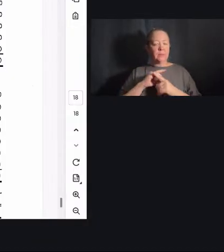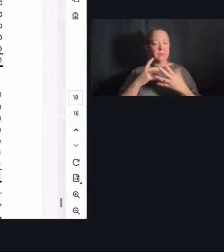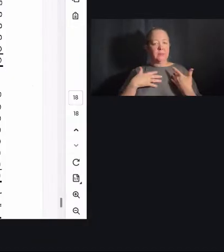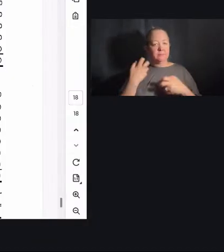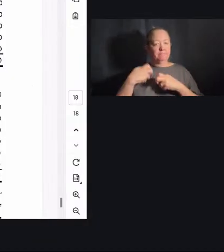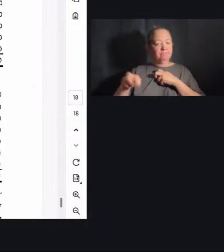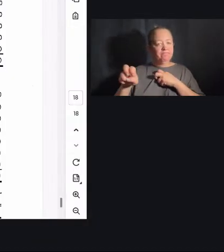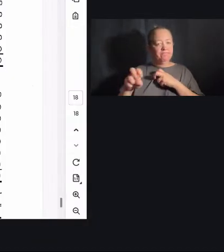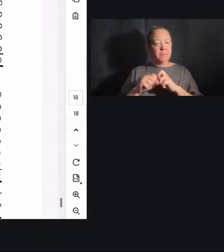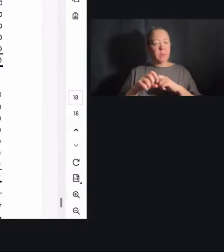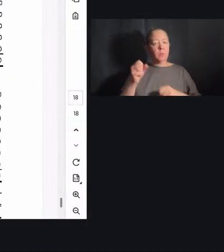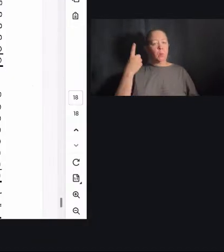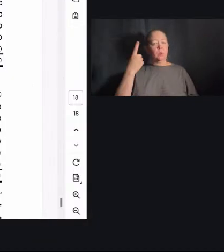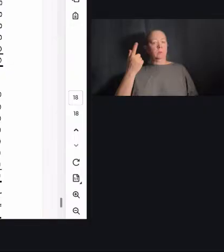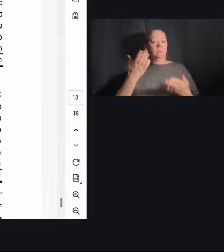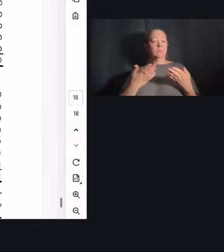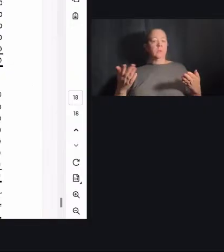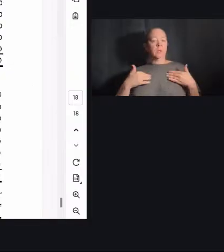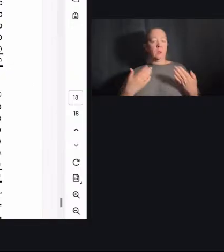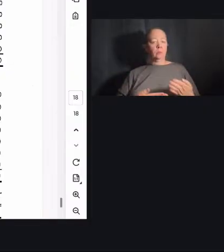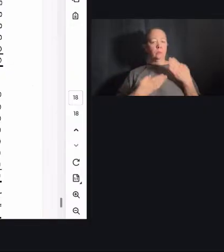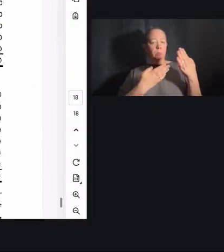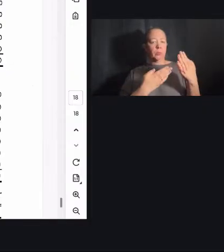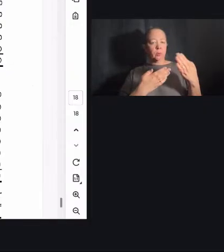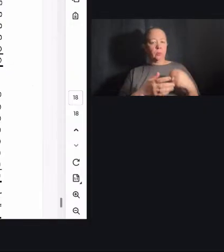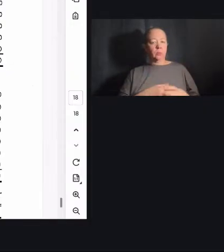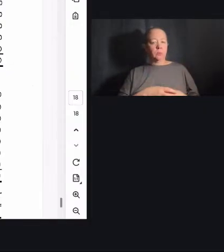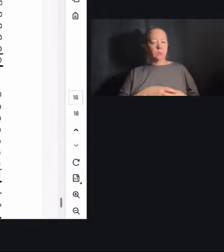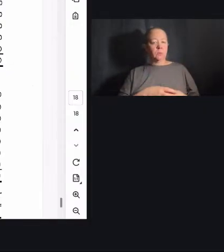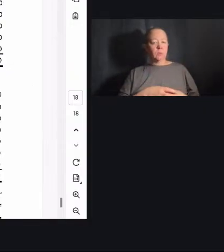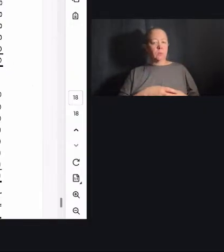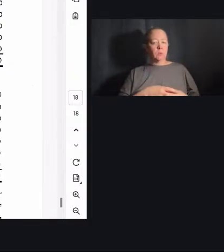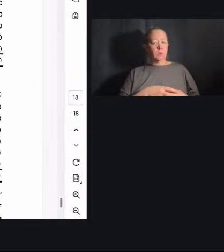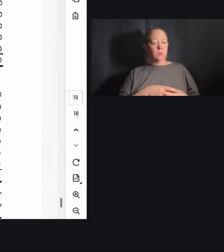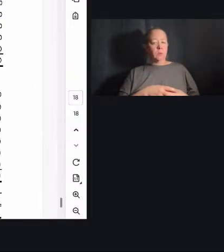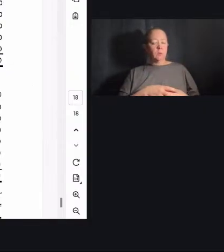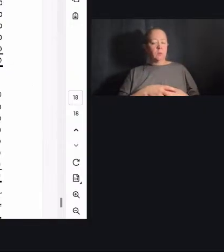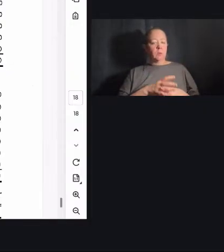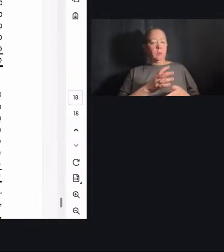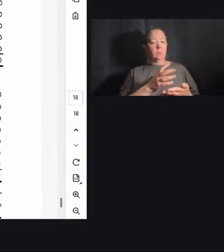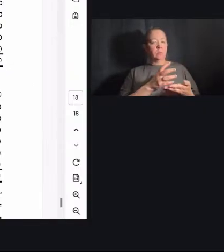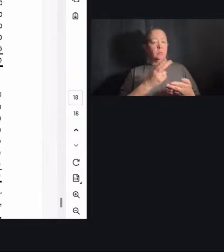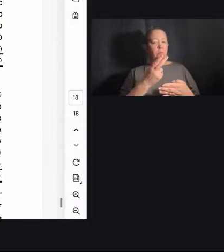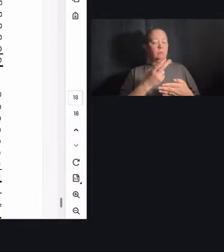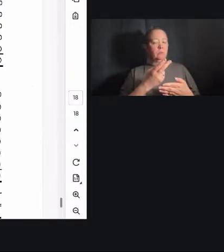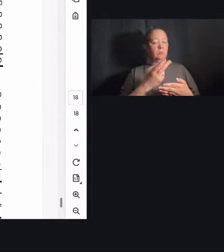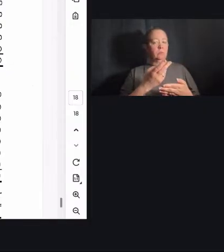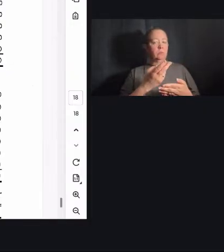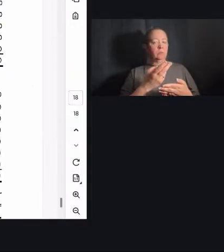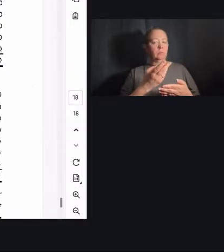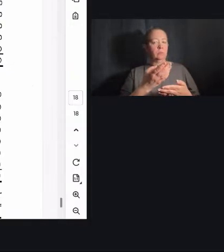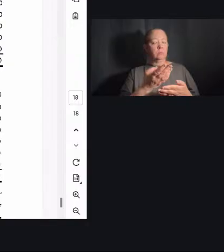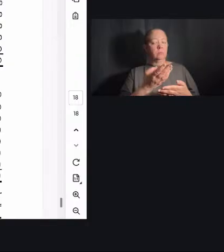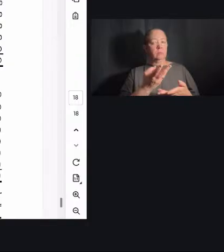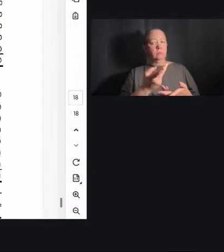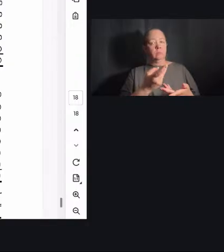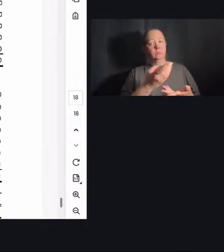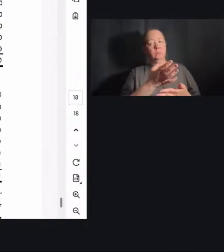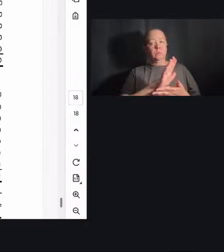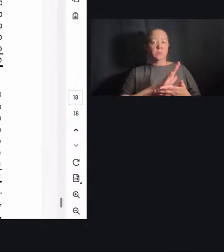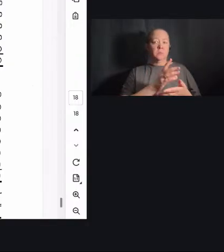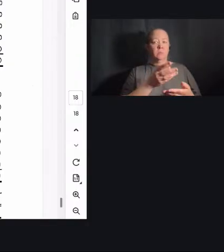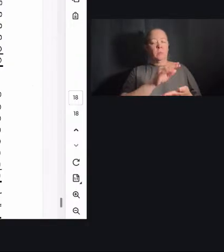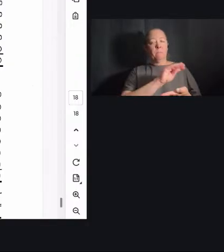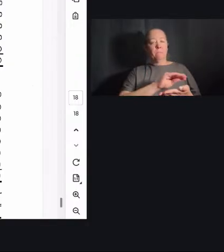one thing that I would propose is taking some or all of that and moving it back into equipment